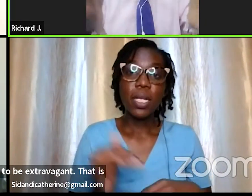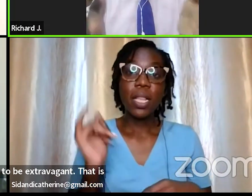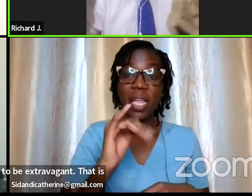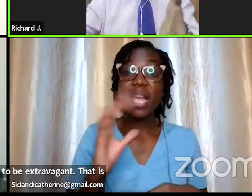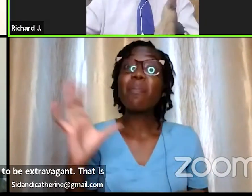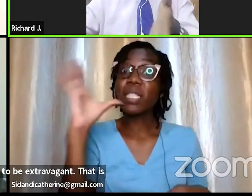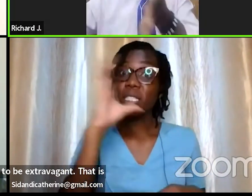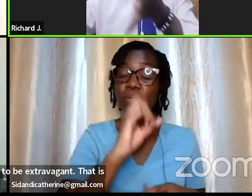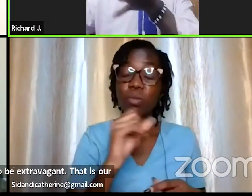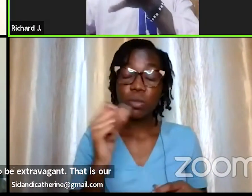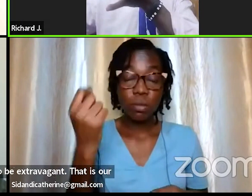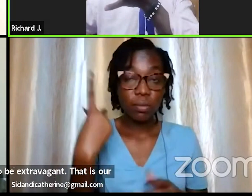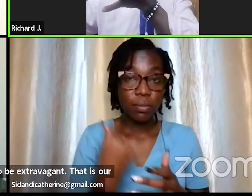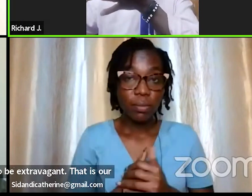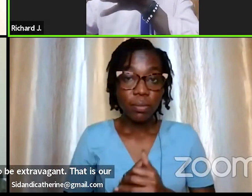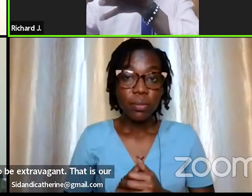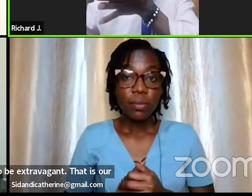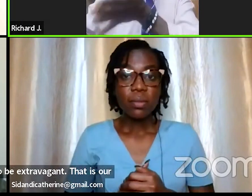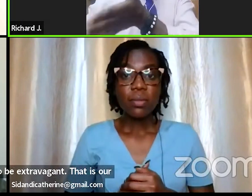They are deemed to be